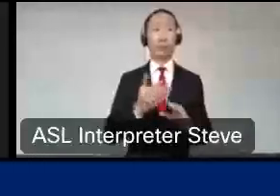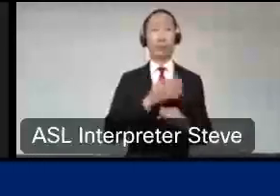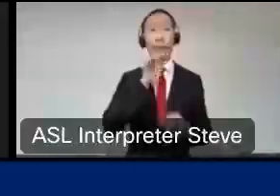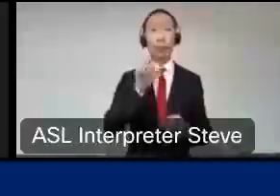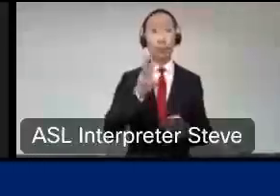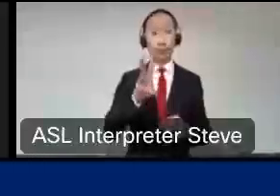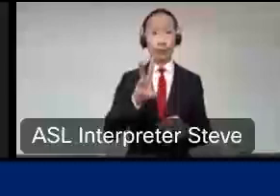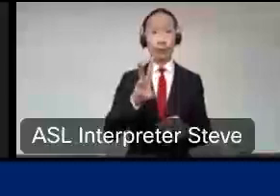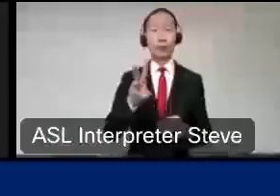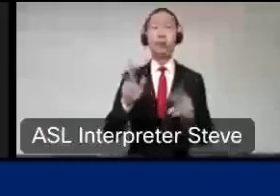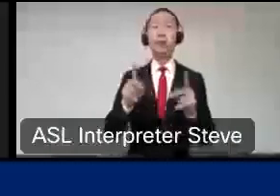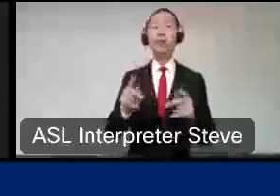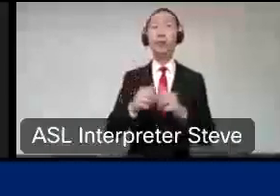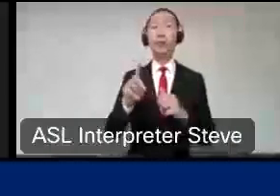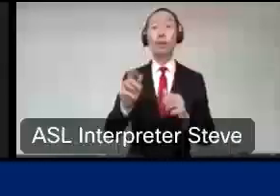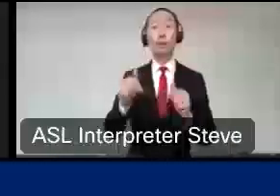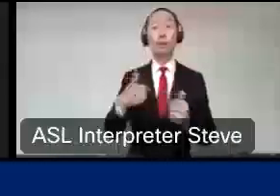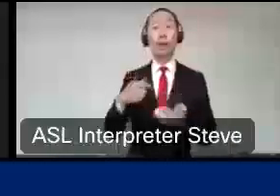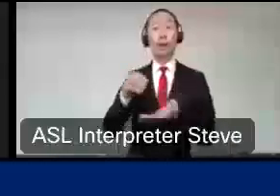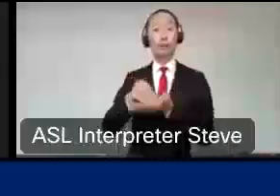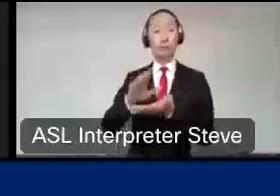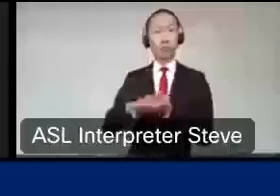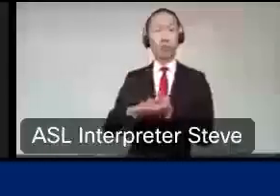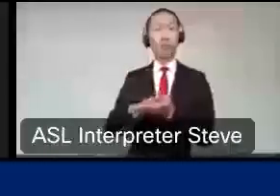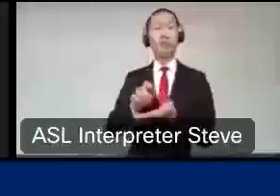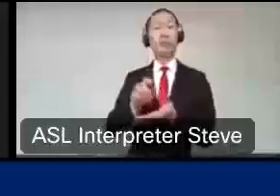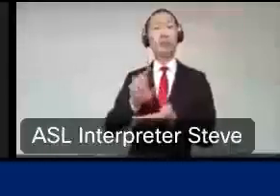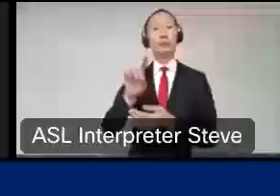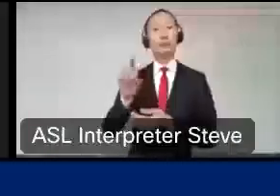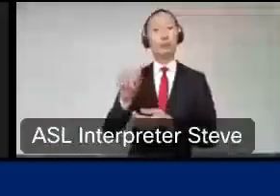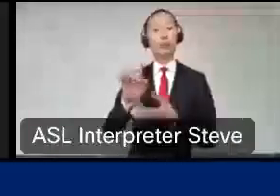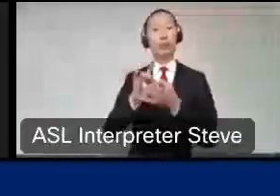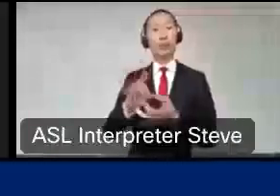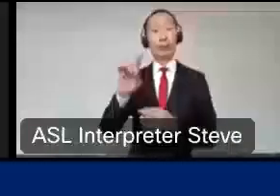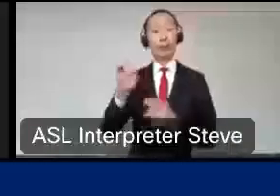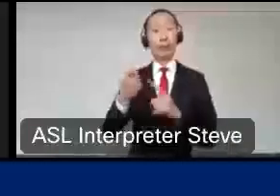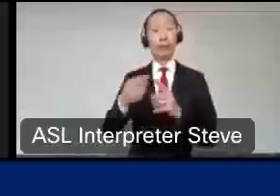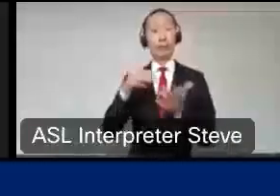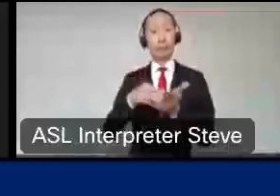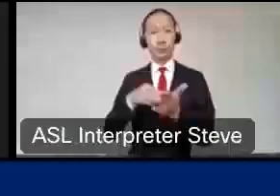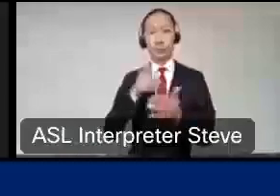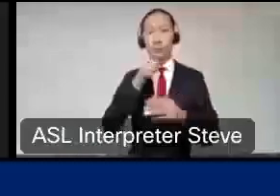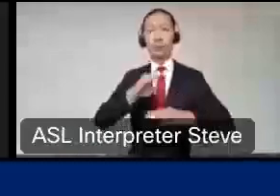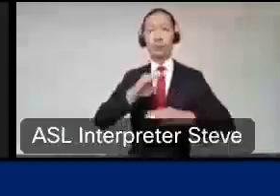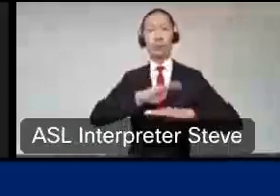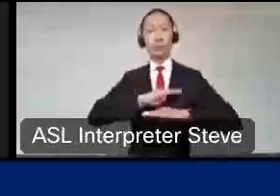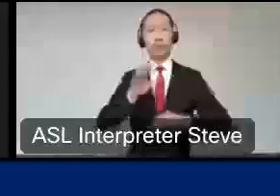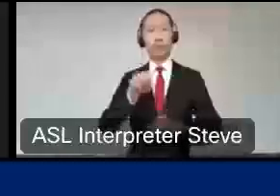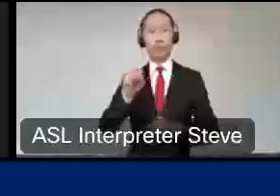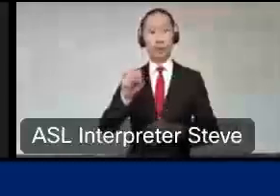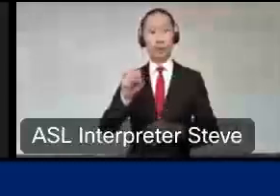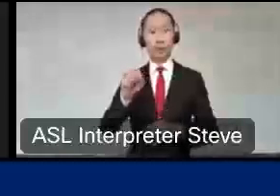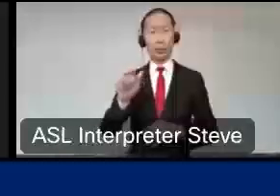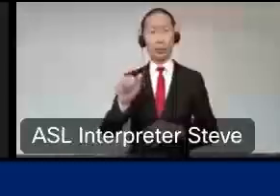with the disability must have a written disability-related diagnosis from a physician who meets Social Security